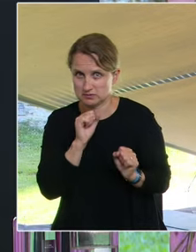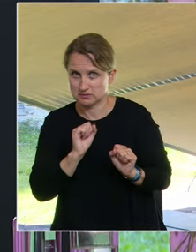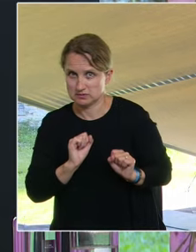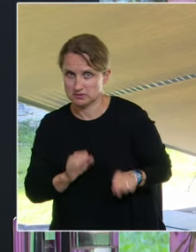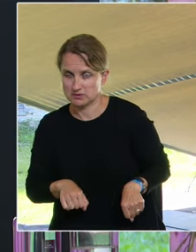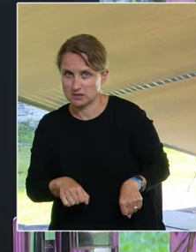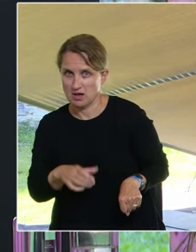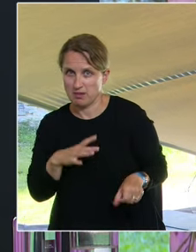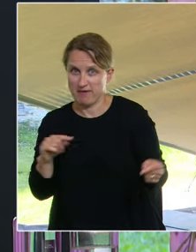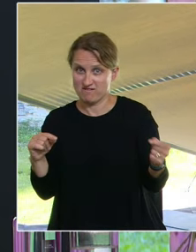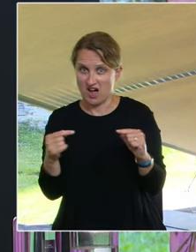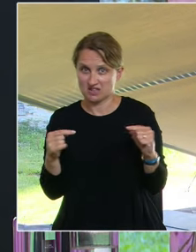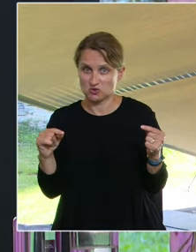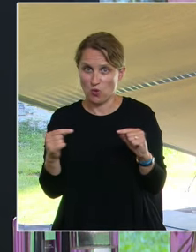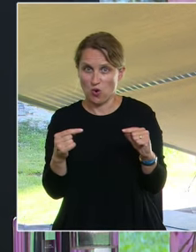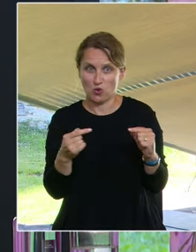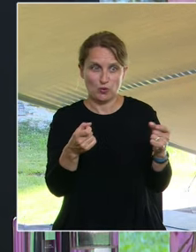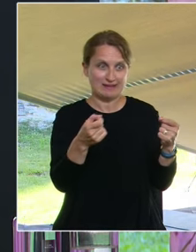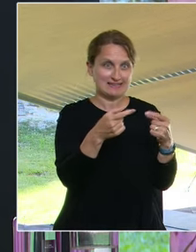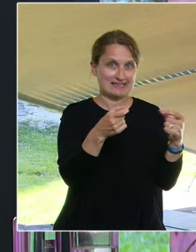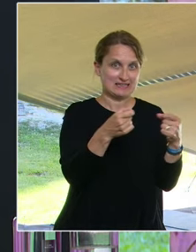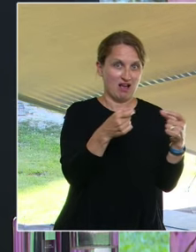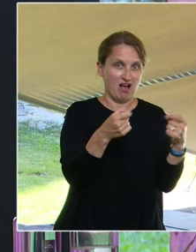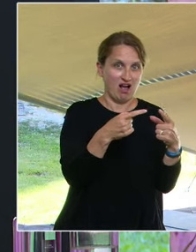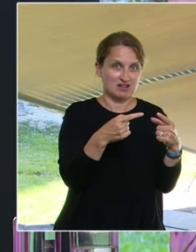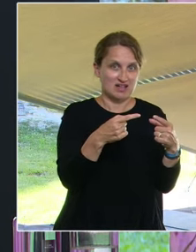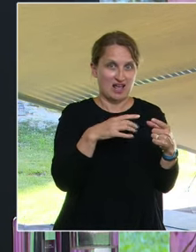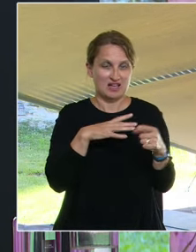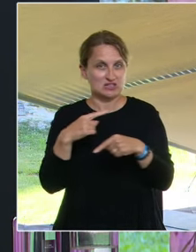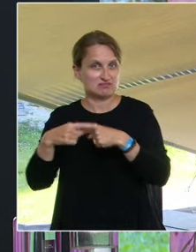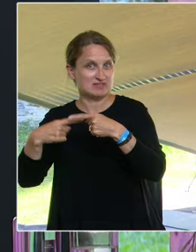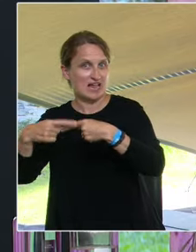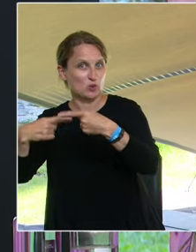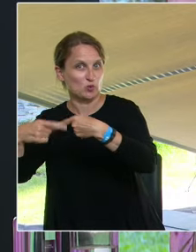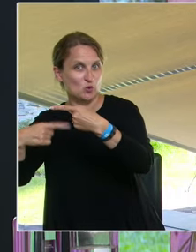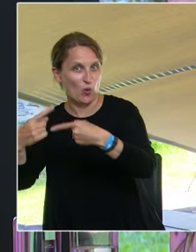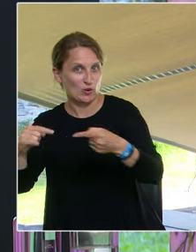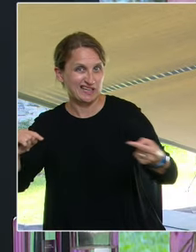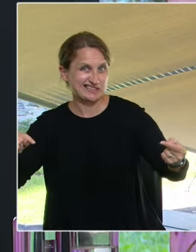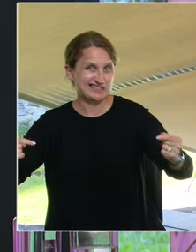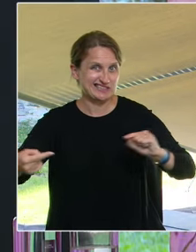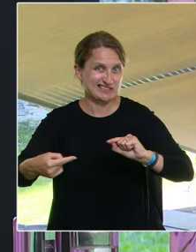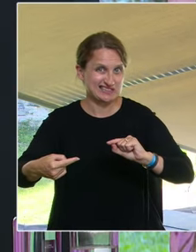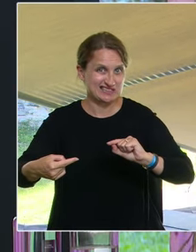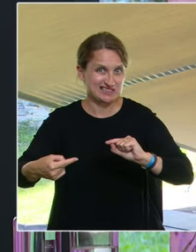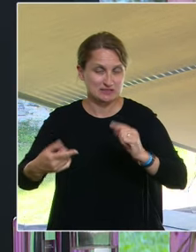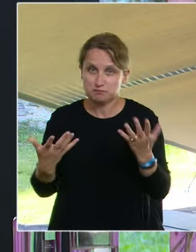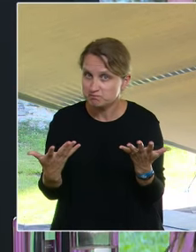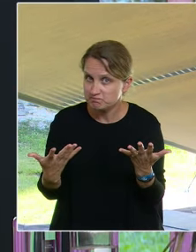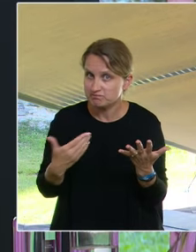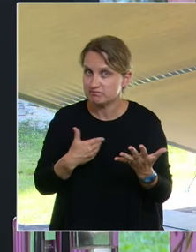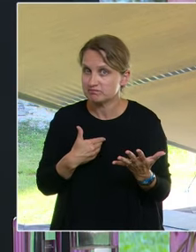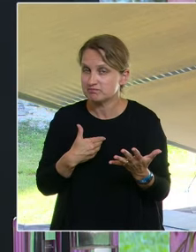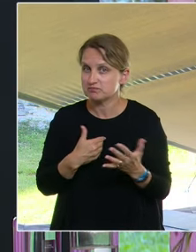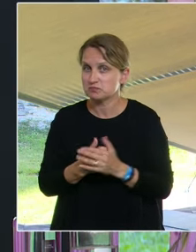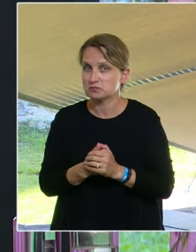mental opposition that digital definitely equals servers and waste and electricity and so forth and so forth. And